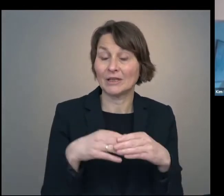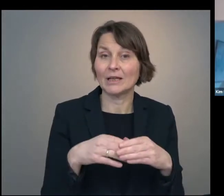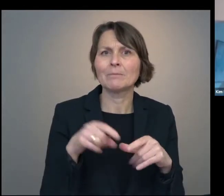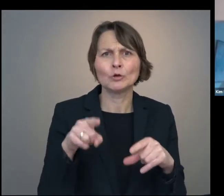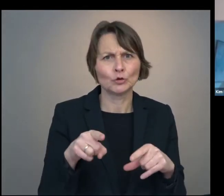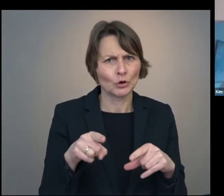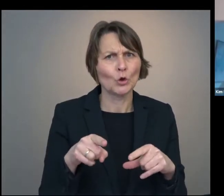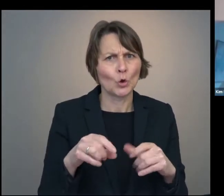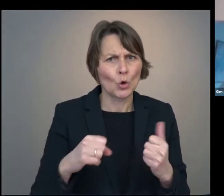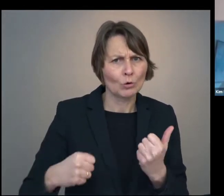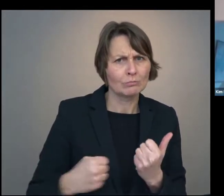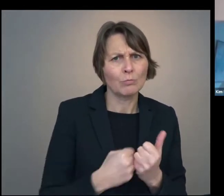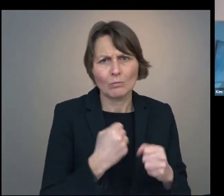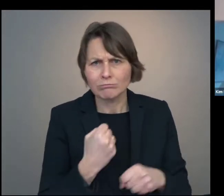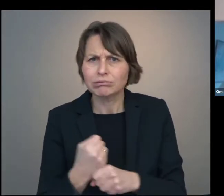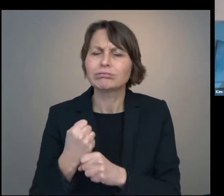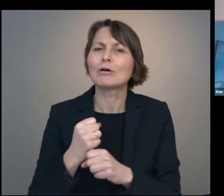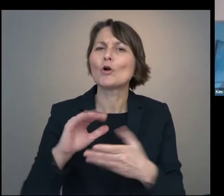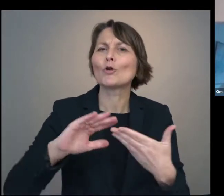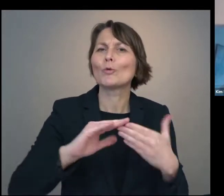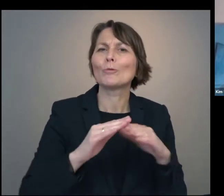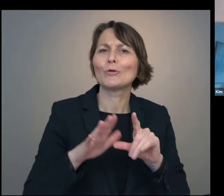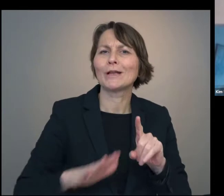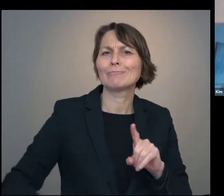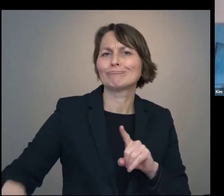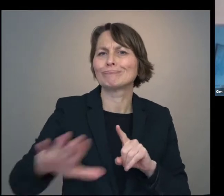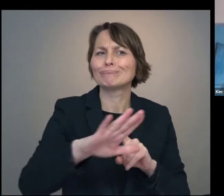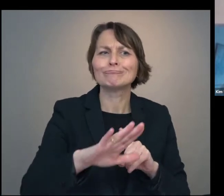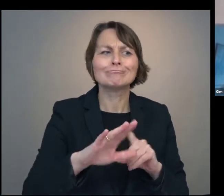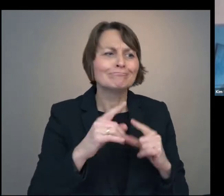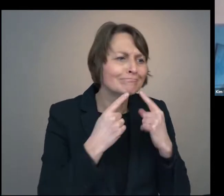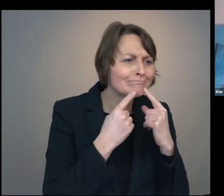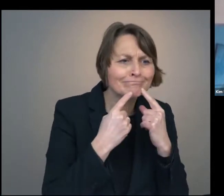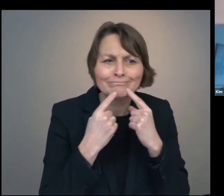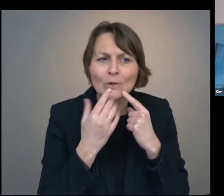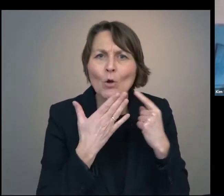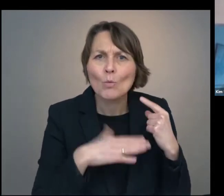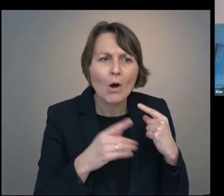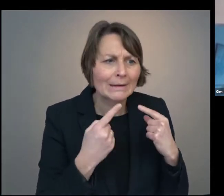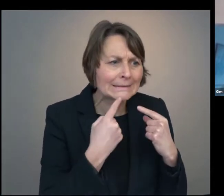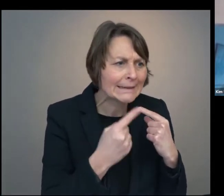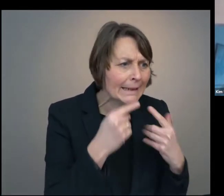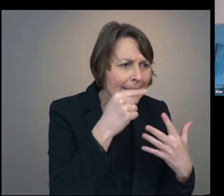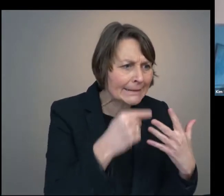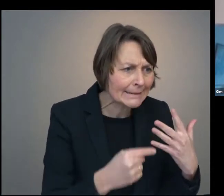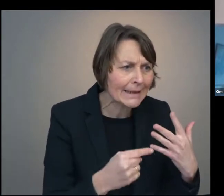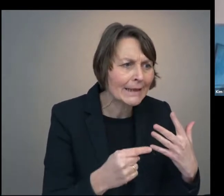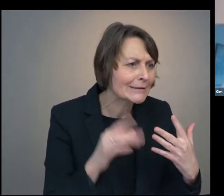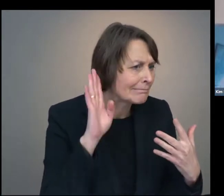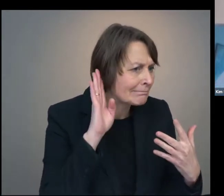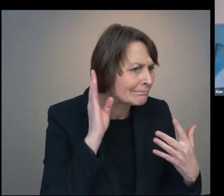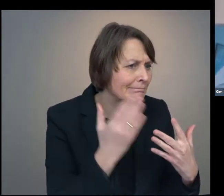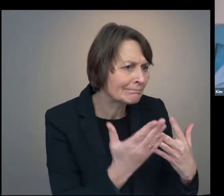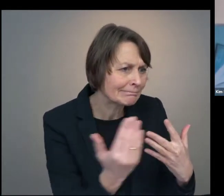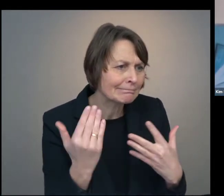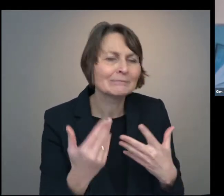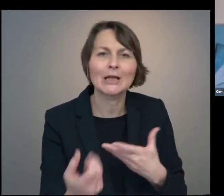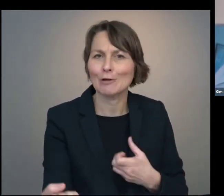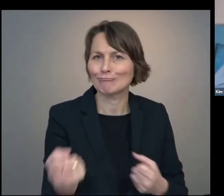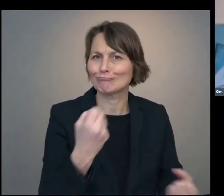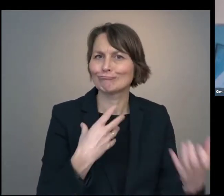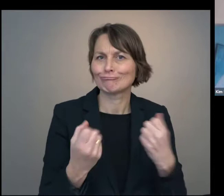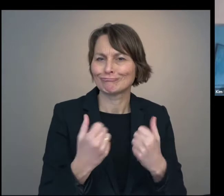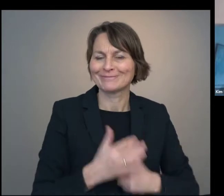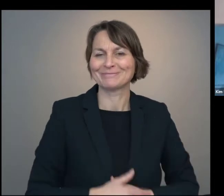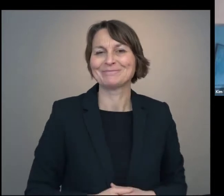of the Umbraco community and always makes sure to bring the voices of many in the community to us at